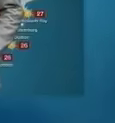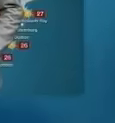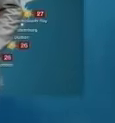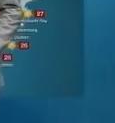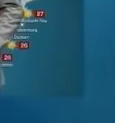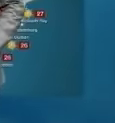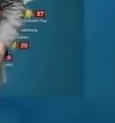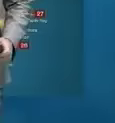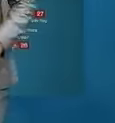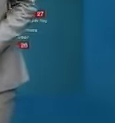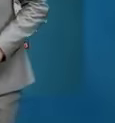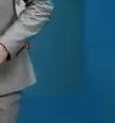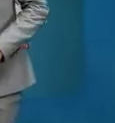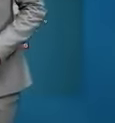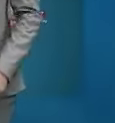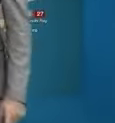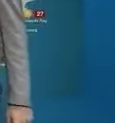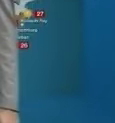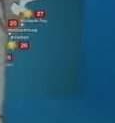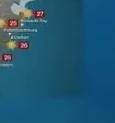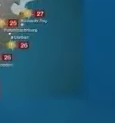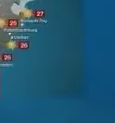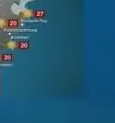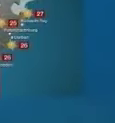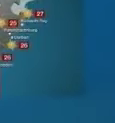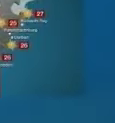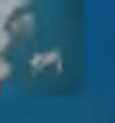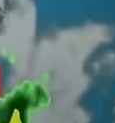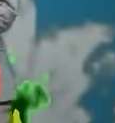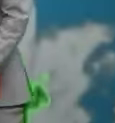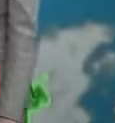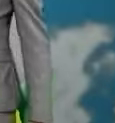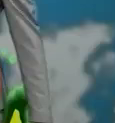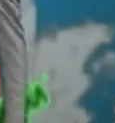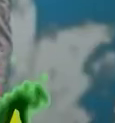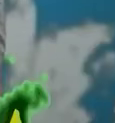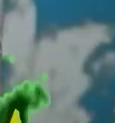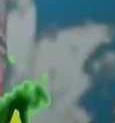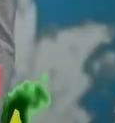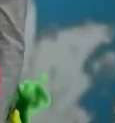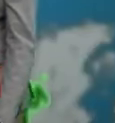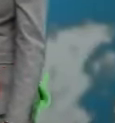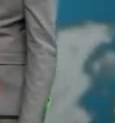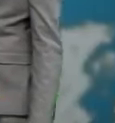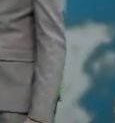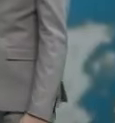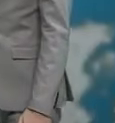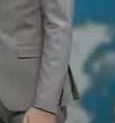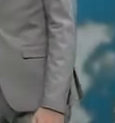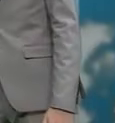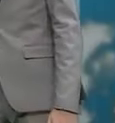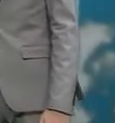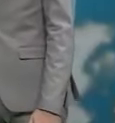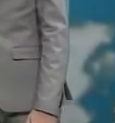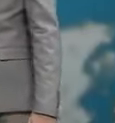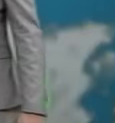Good evening, everyone. There's a very settled pattern all across the country at the moment. Although a weak front has been brushing over the southern parts, the rain